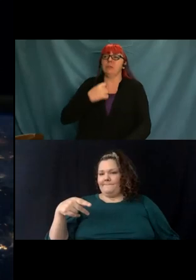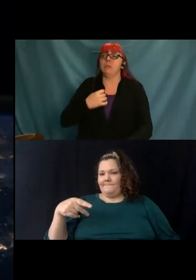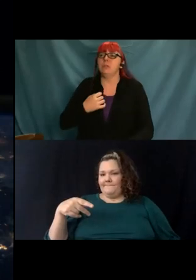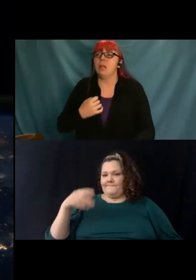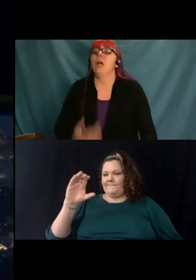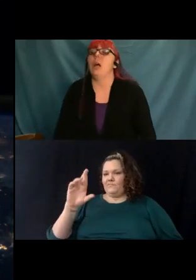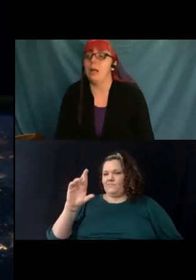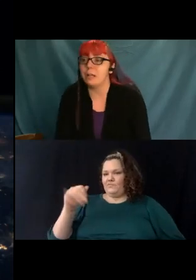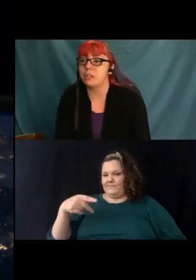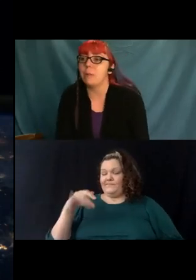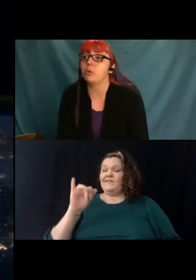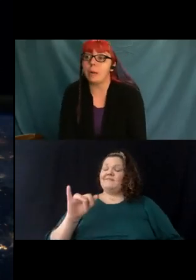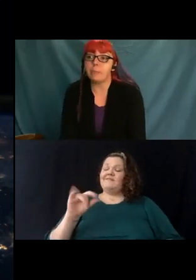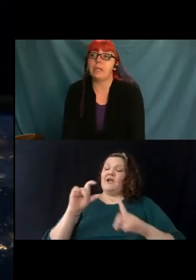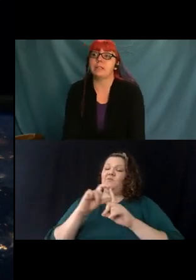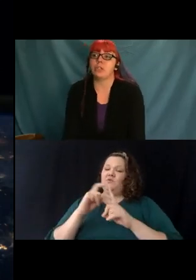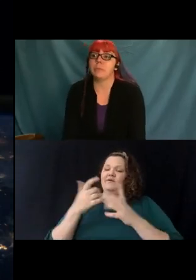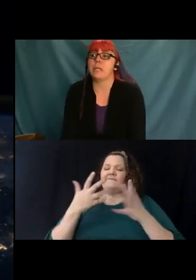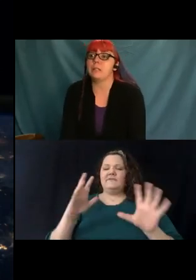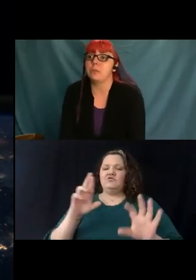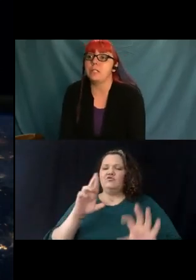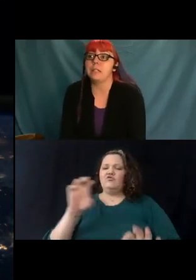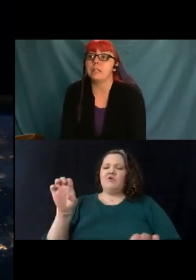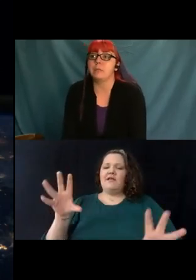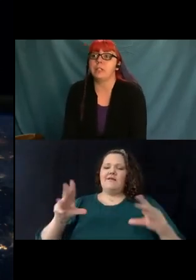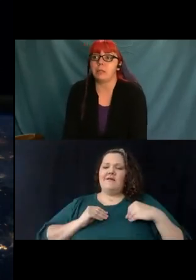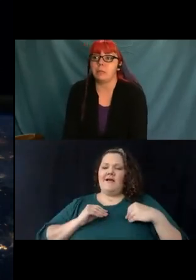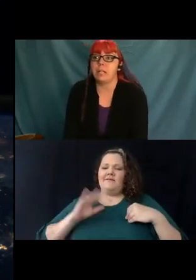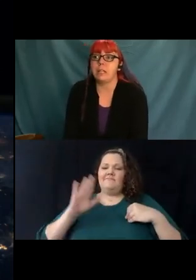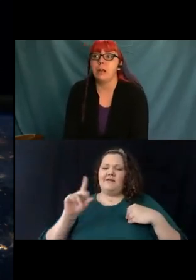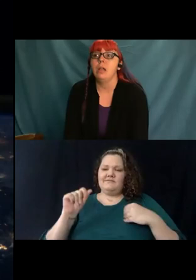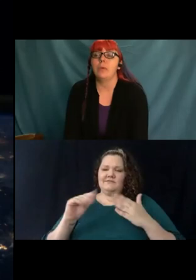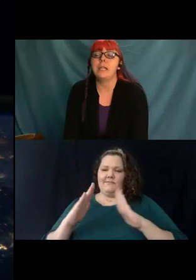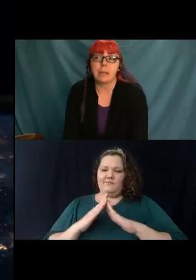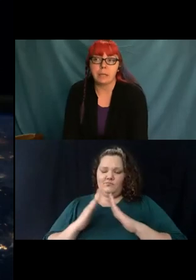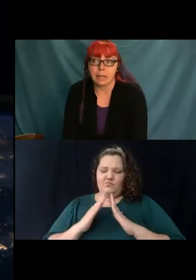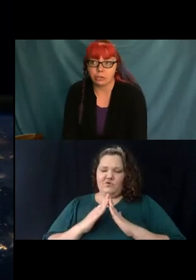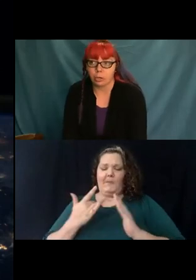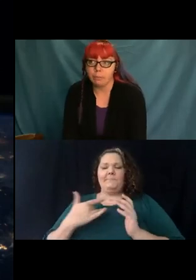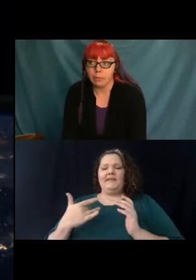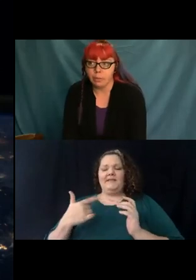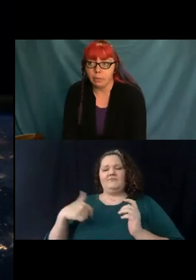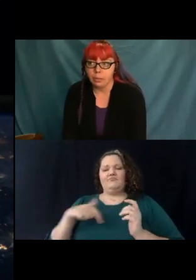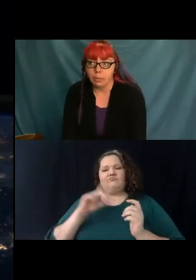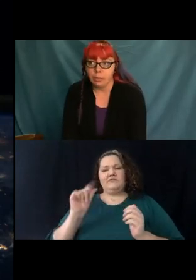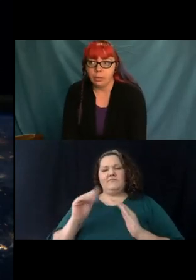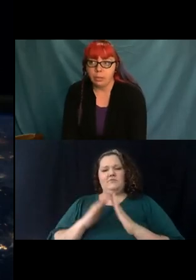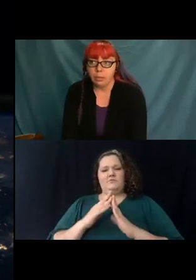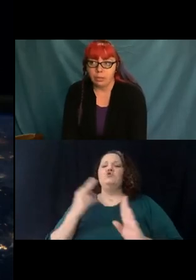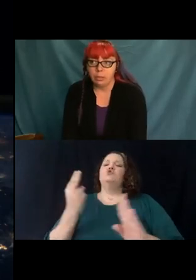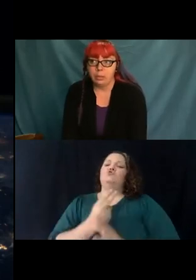one? CRIP is a term that's used in the disability community. They're reclaiming that term.